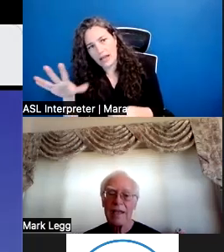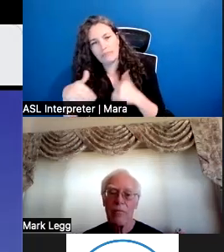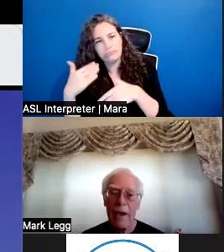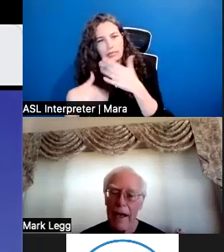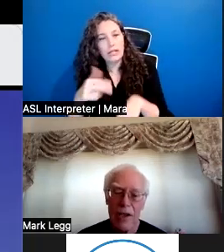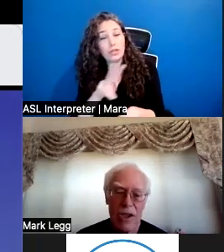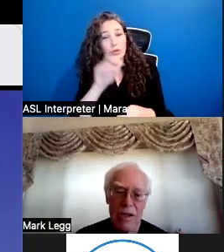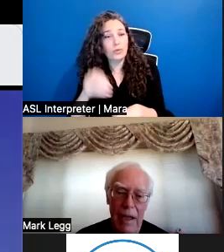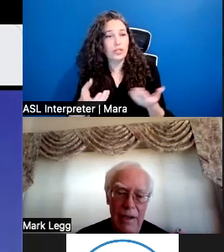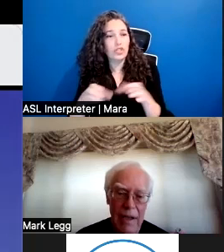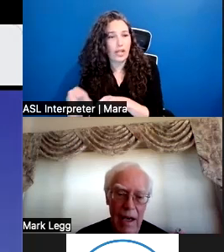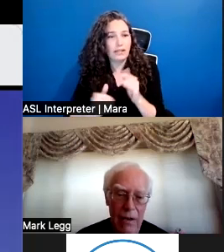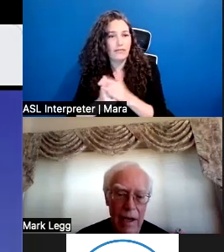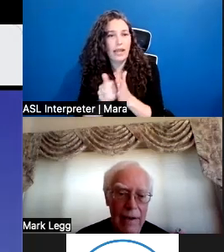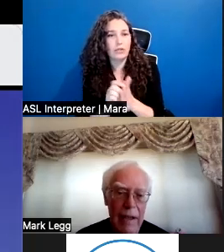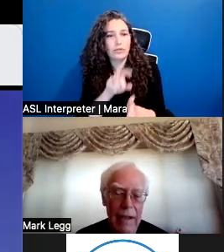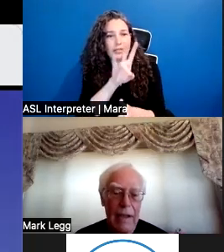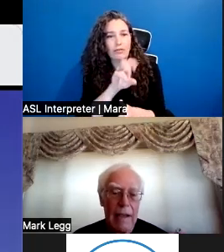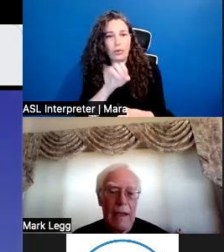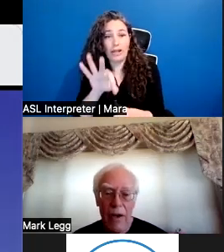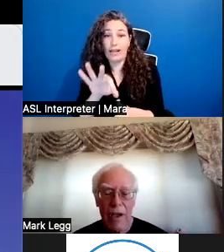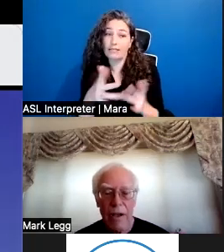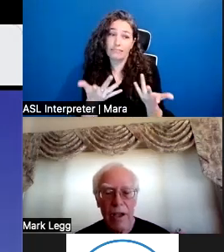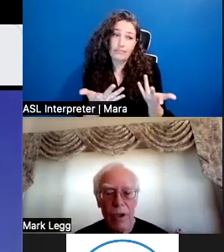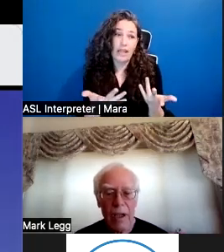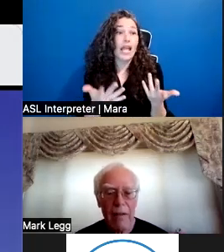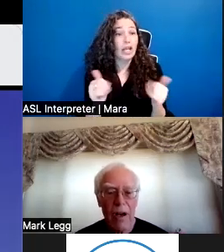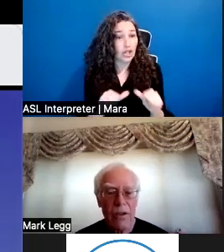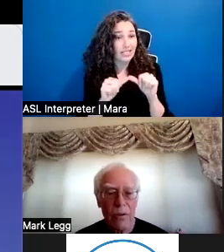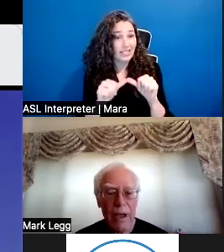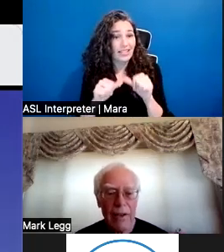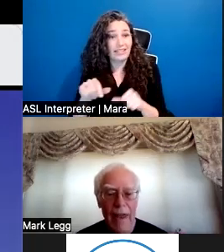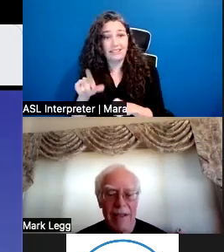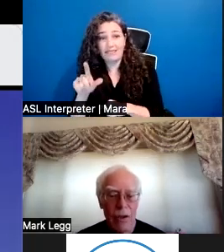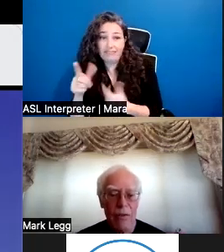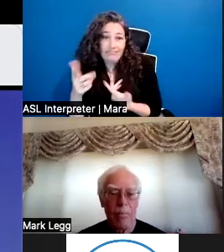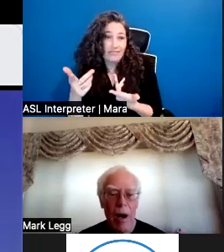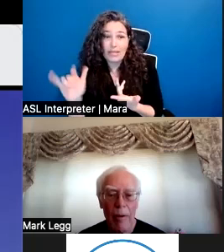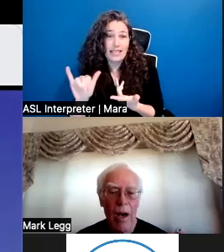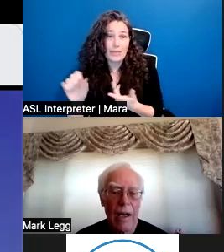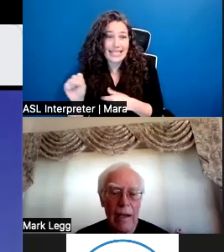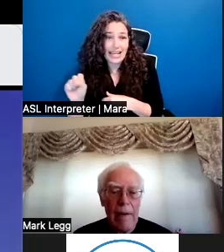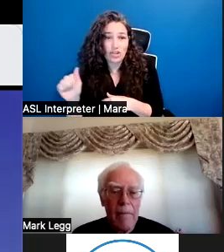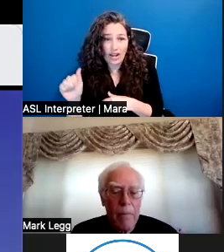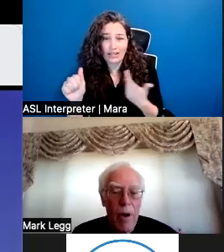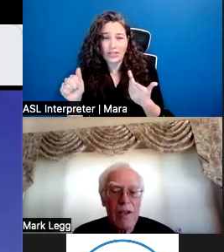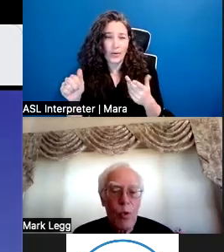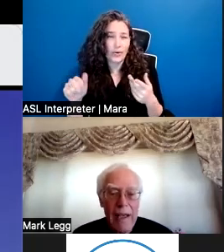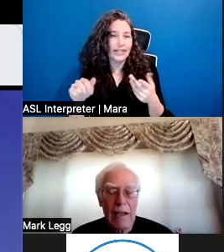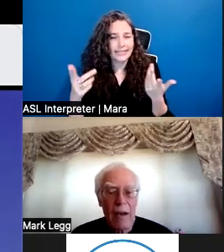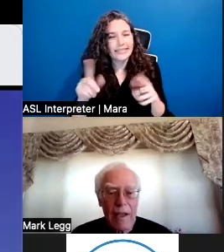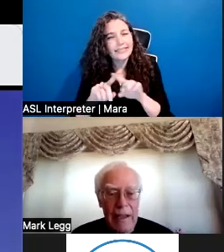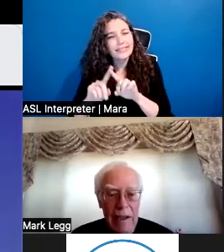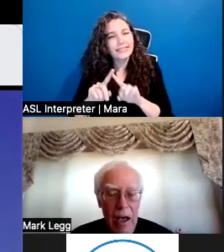sustain a 7.9. It's just as big as the San Andreas. And there's other areas where you could have large earthquakes. So that's sort of a ballpark. The point is